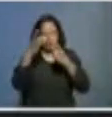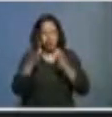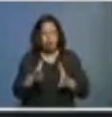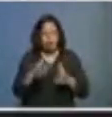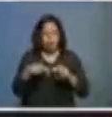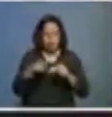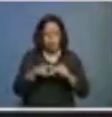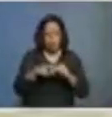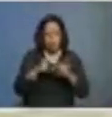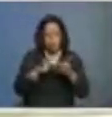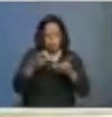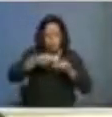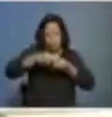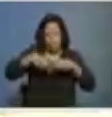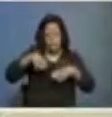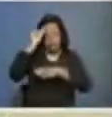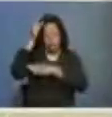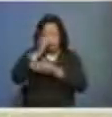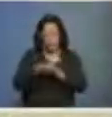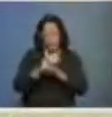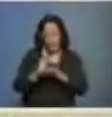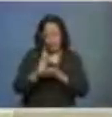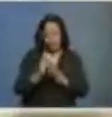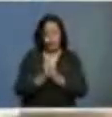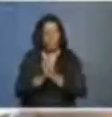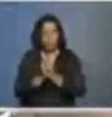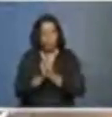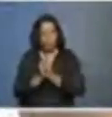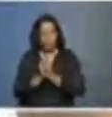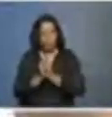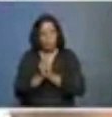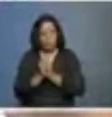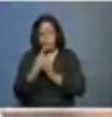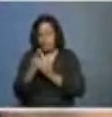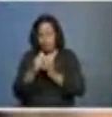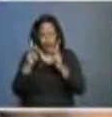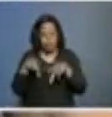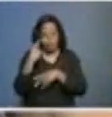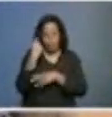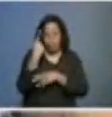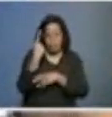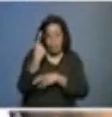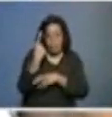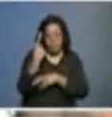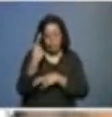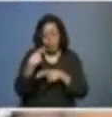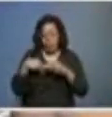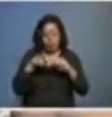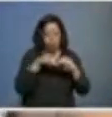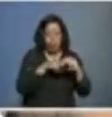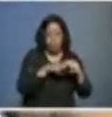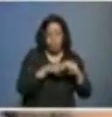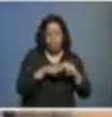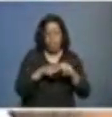fees without government approval. I've been speaking with them. Of course, everyone understands that we're in an inflation situation